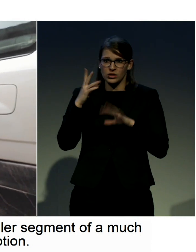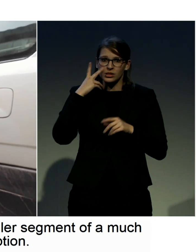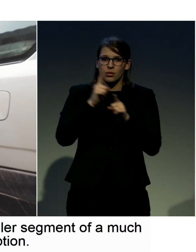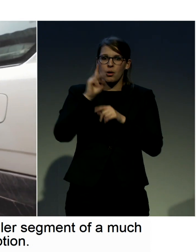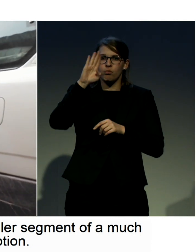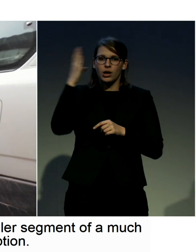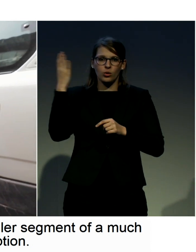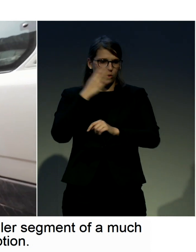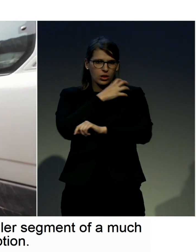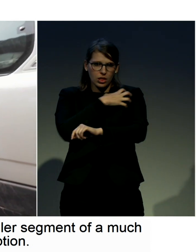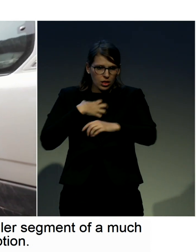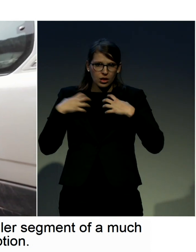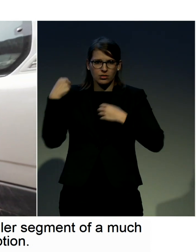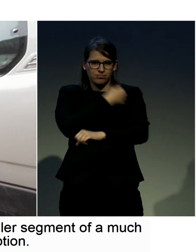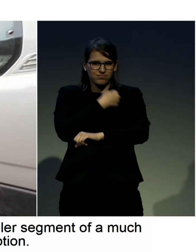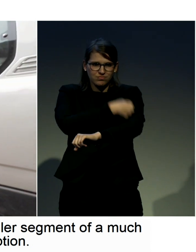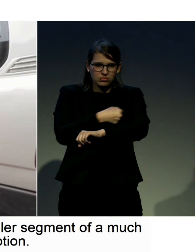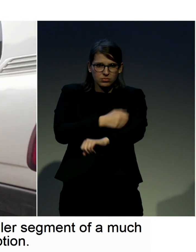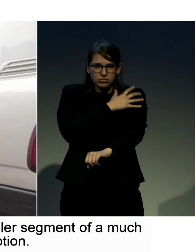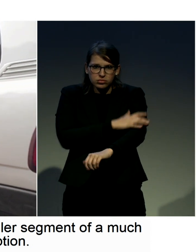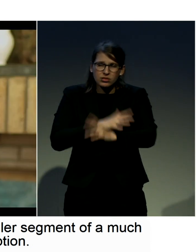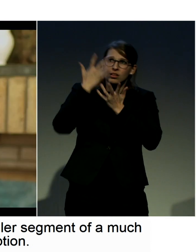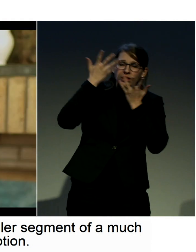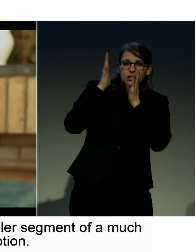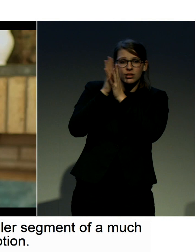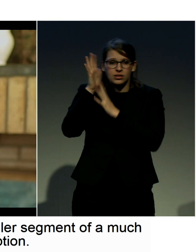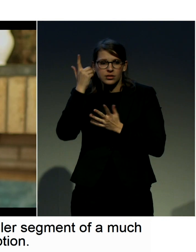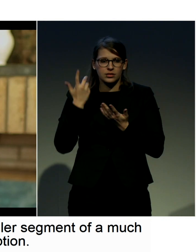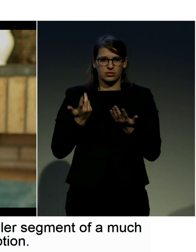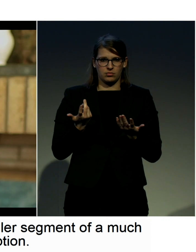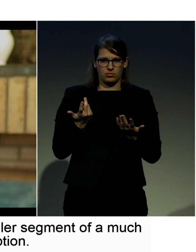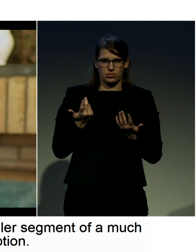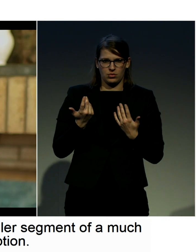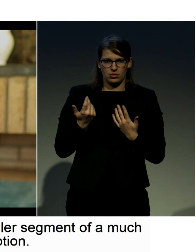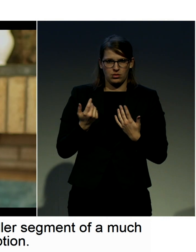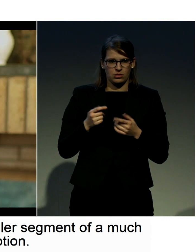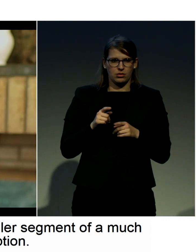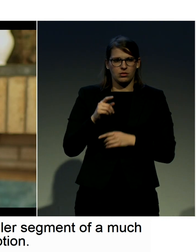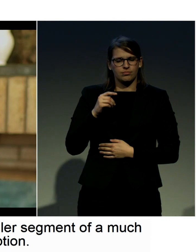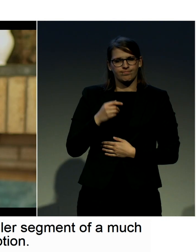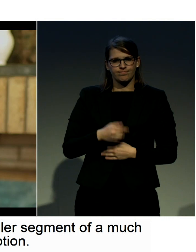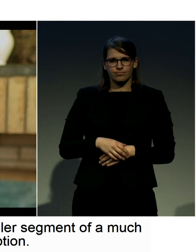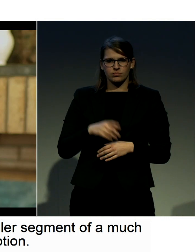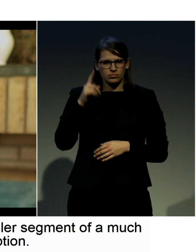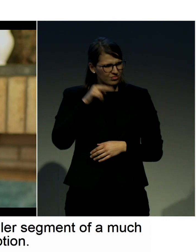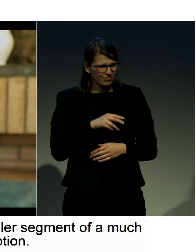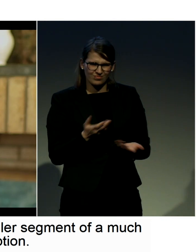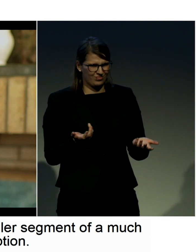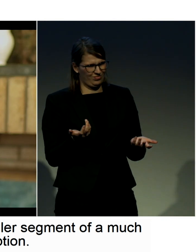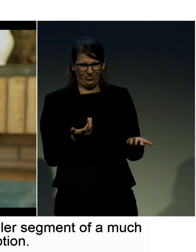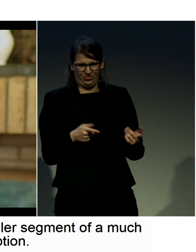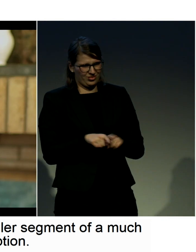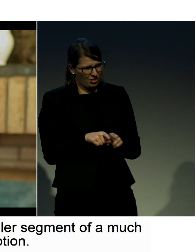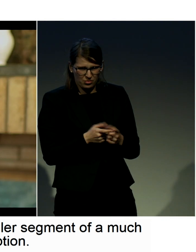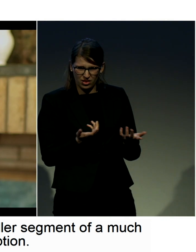started negotiating with me. No, you don't have to go this way. Do you know that he would be jailed? So I said, but if